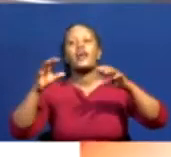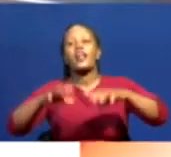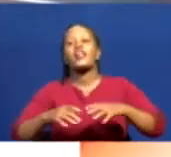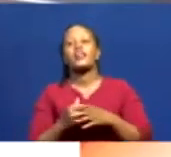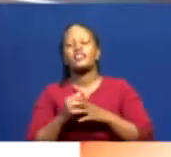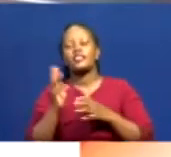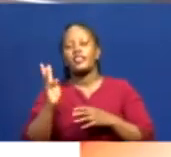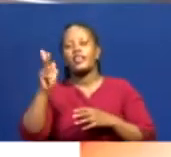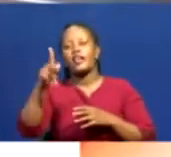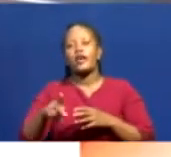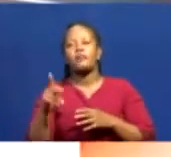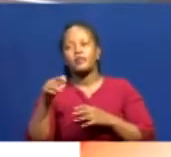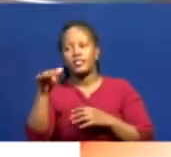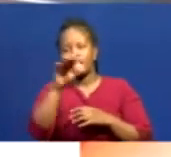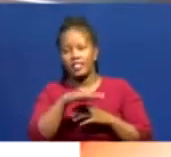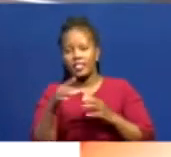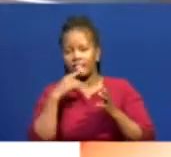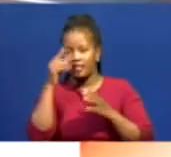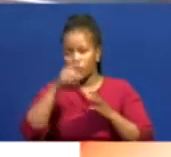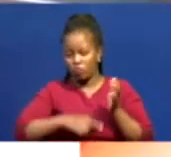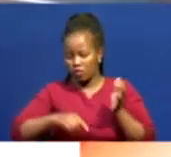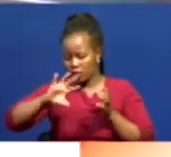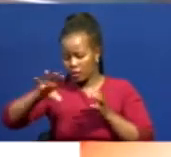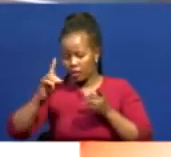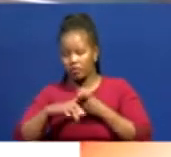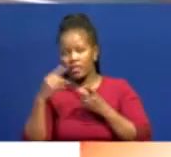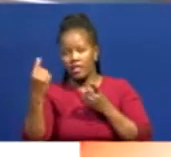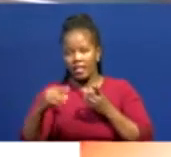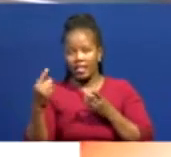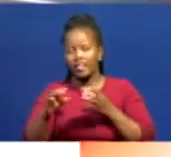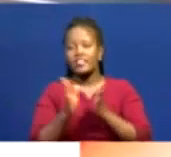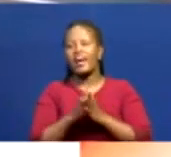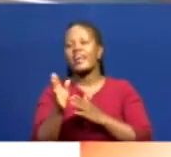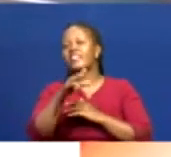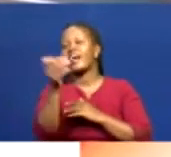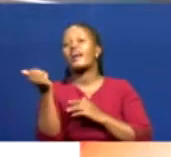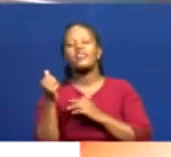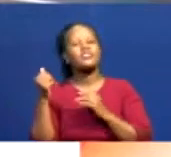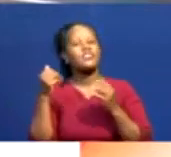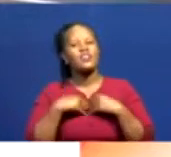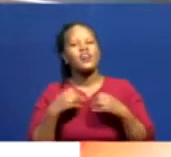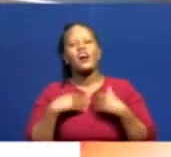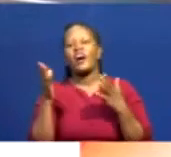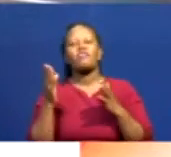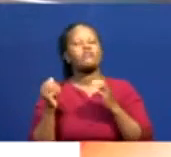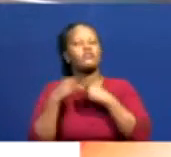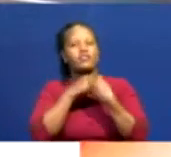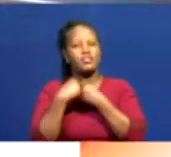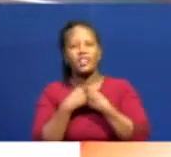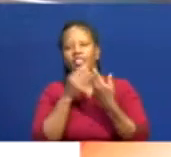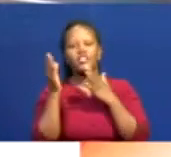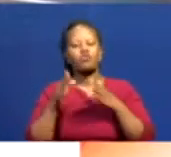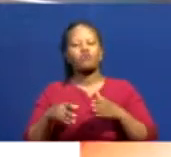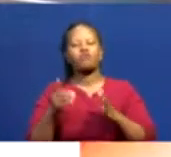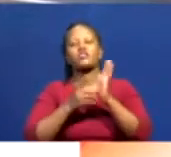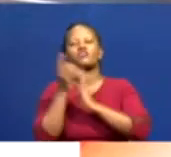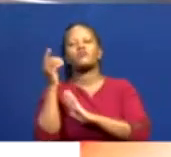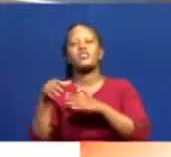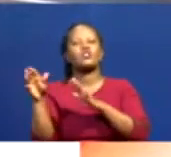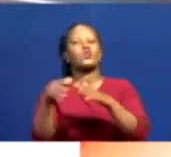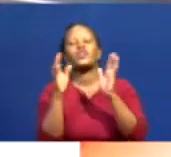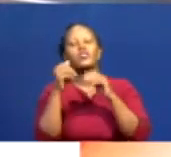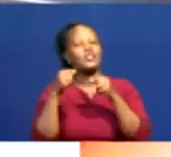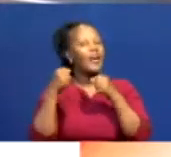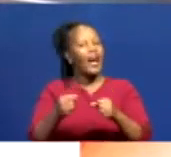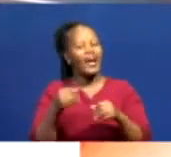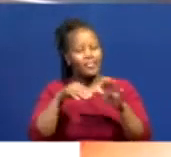is Salah Yakub, says counties such as Garissa and other far-flung counties have infrastructural challenges that make it almost impossible